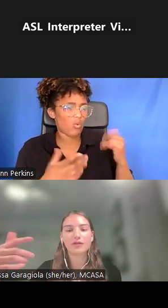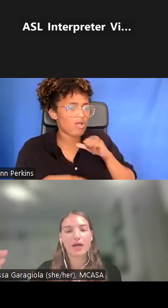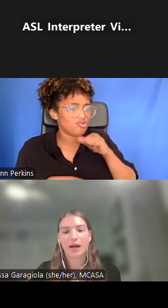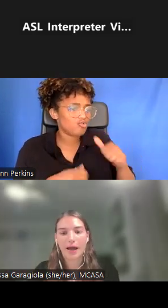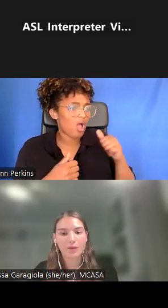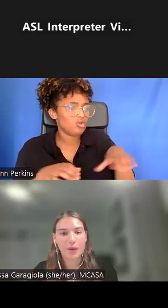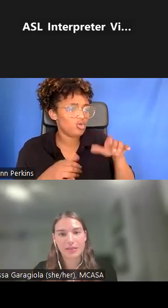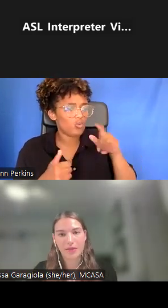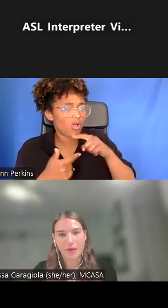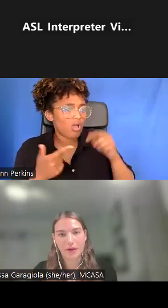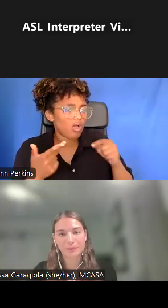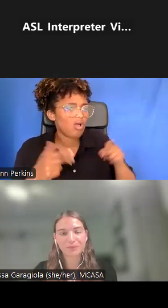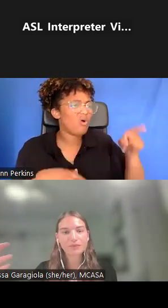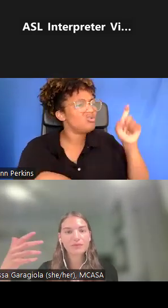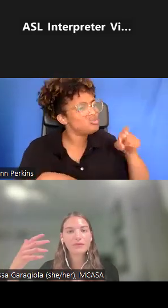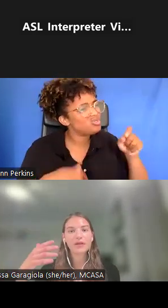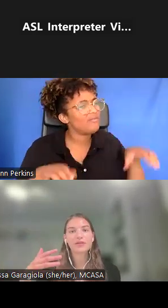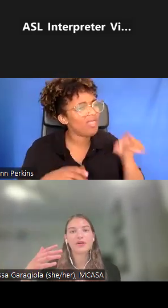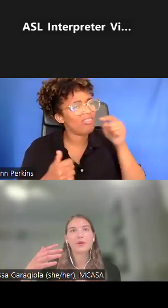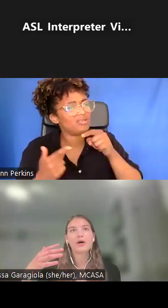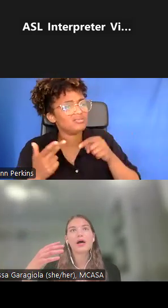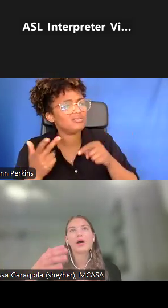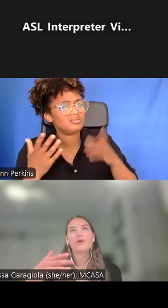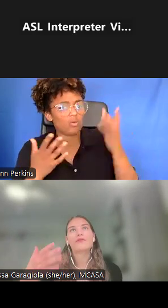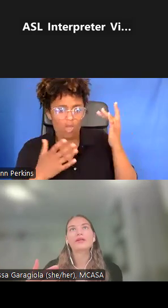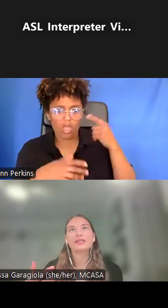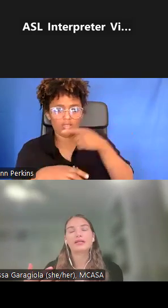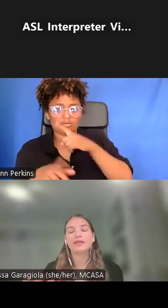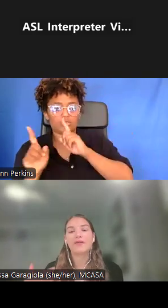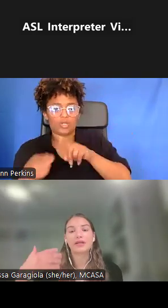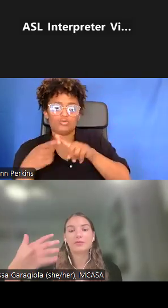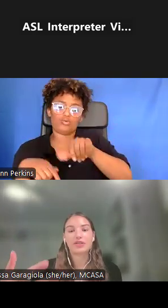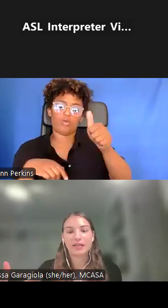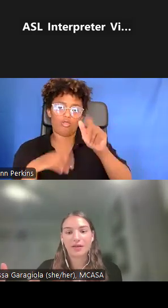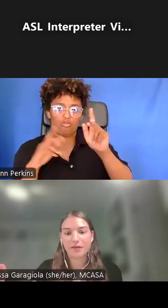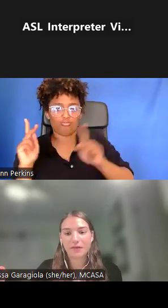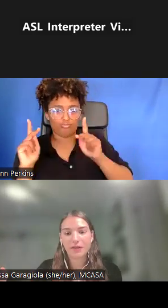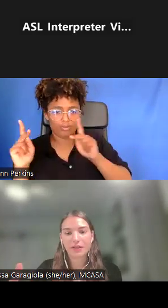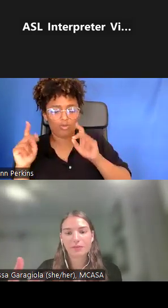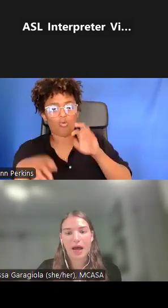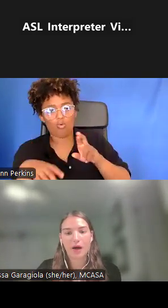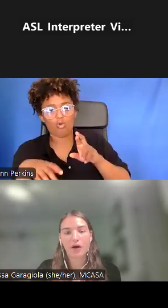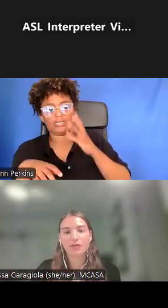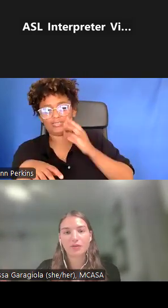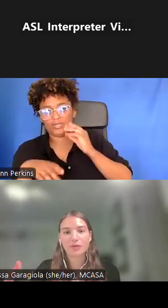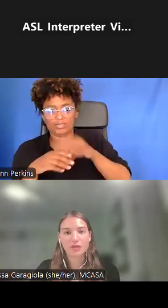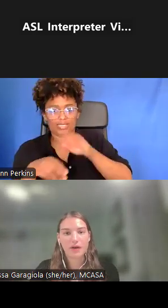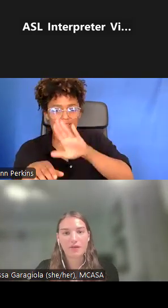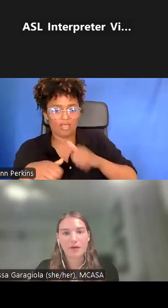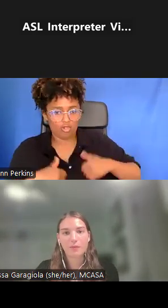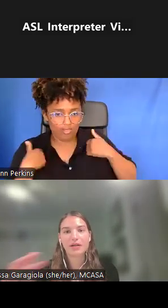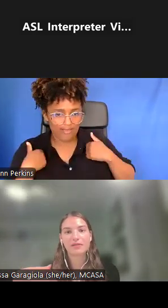oh, well, you should have done XYZ thing. And so without realizing it, the advocate is projecting their feelings back onto